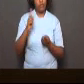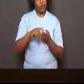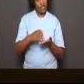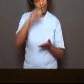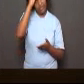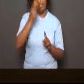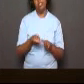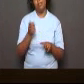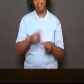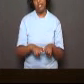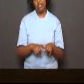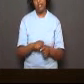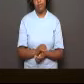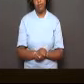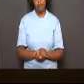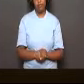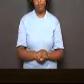Let's get back to our lesson.